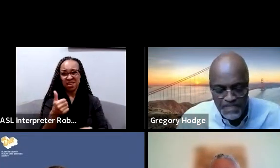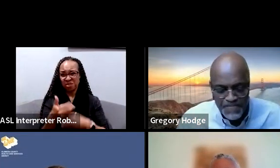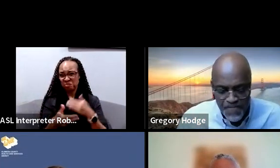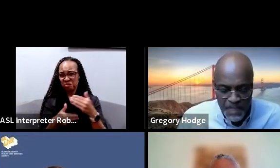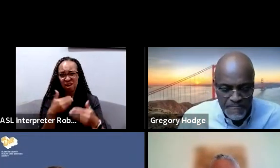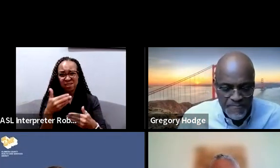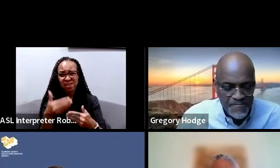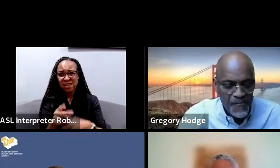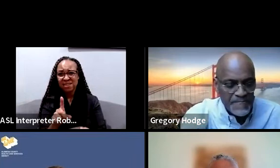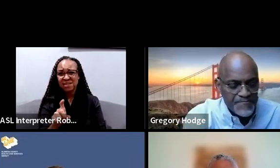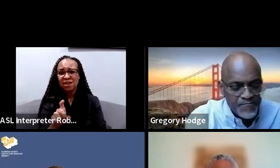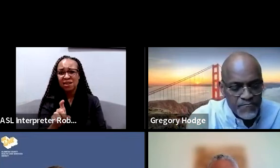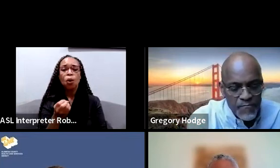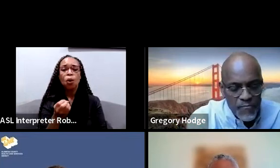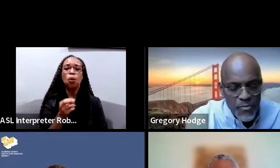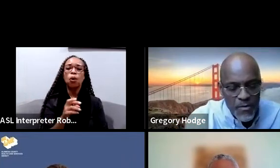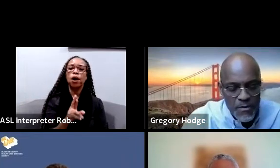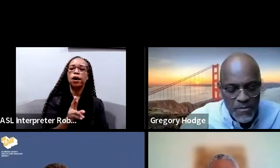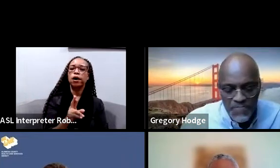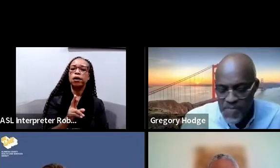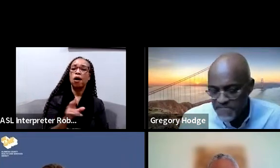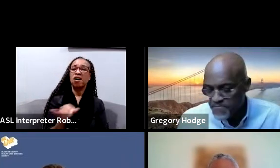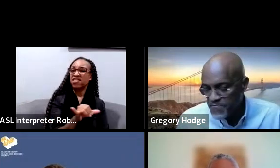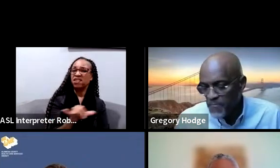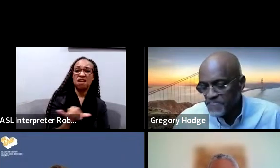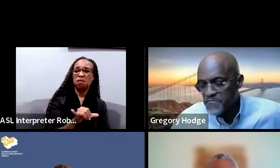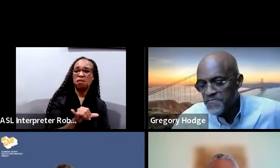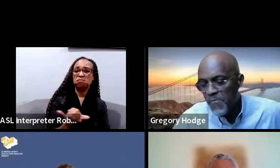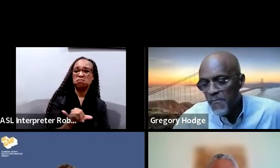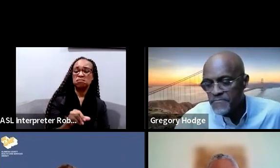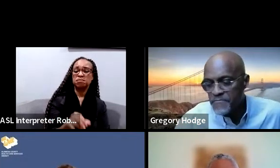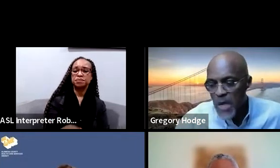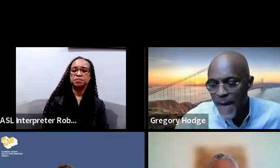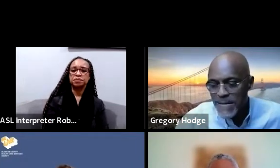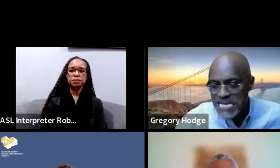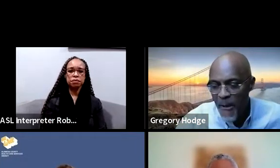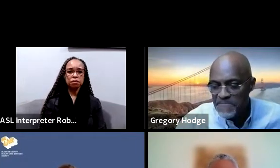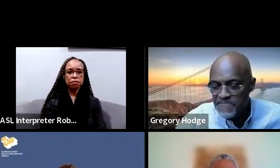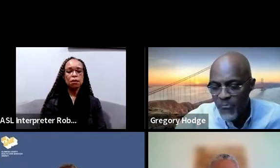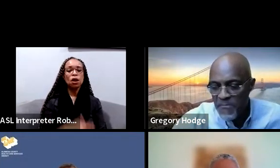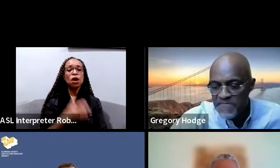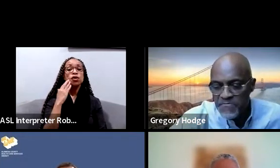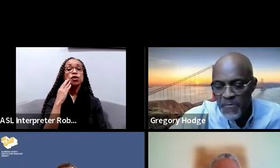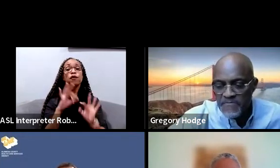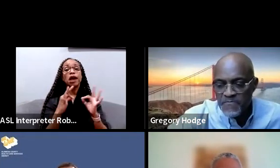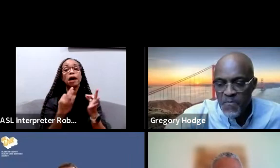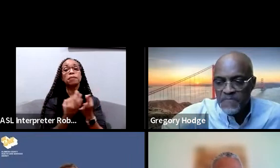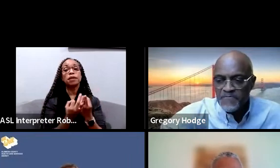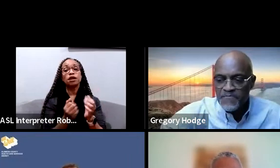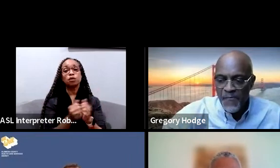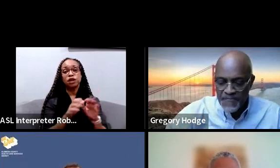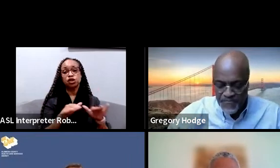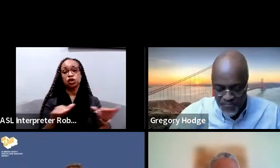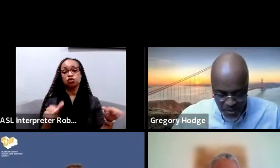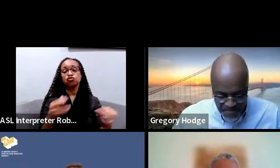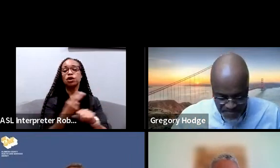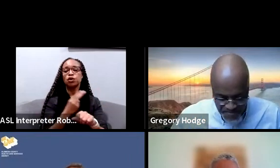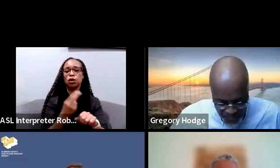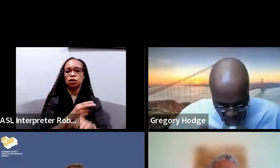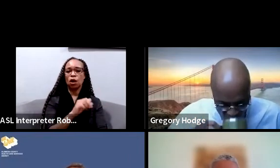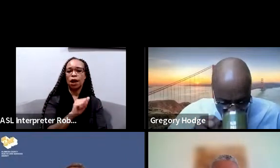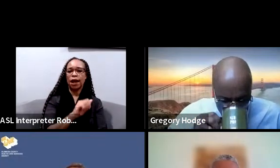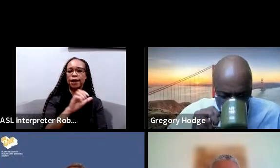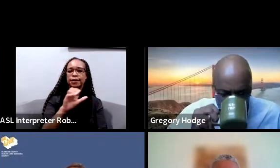go through, and or are they treated the same? You know, families with children do utilize our AC